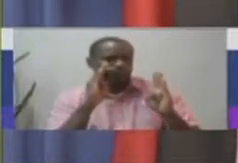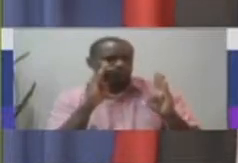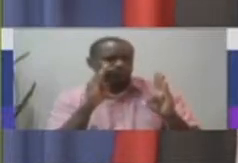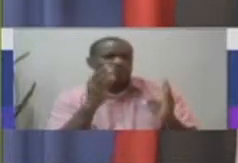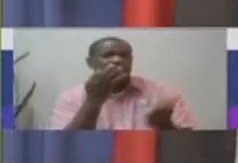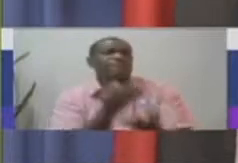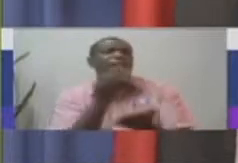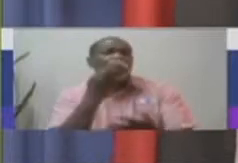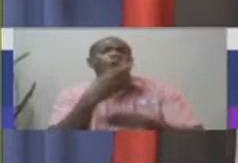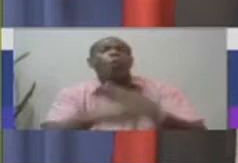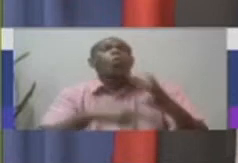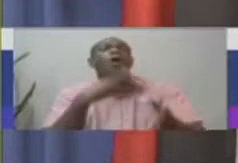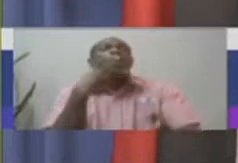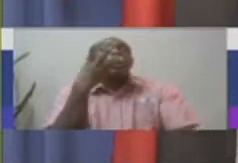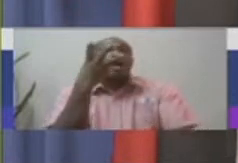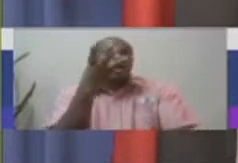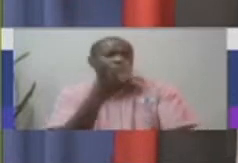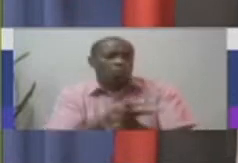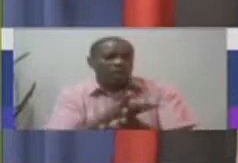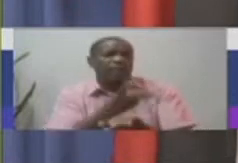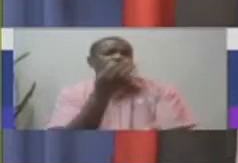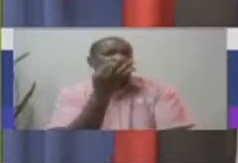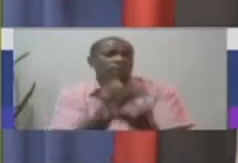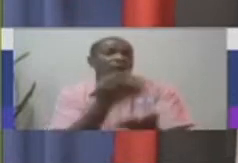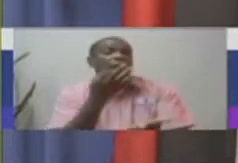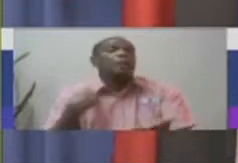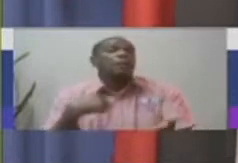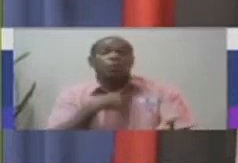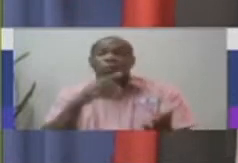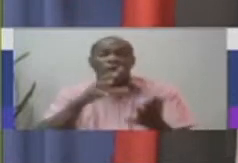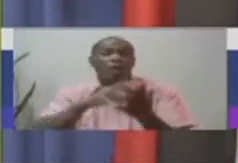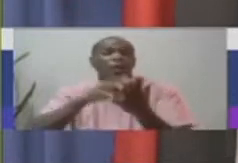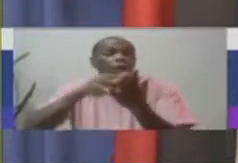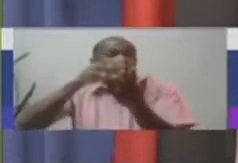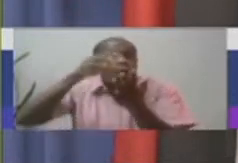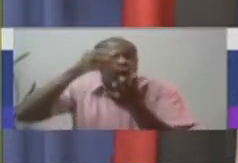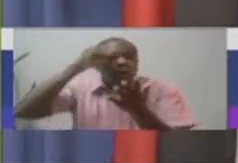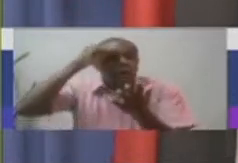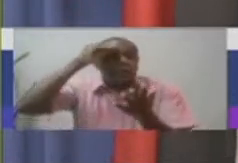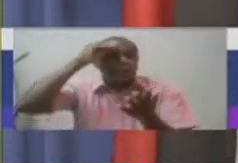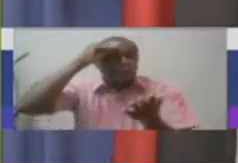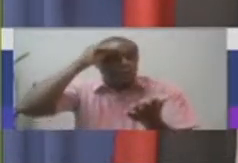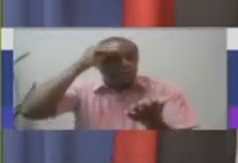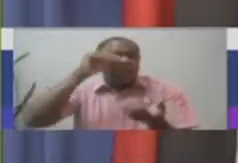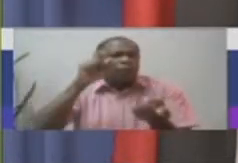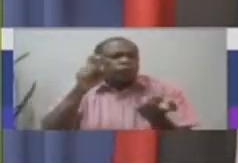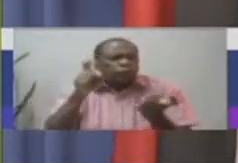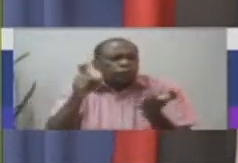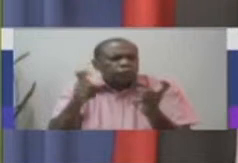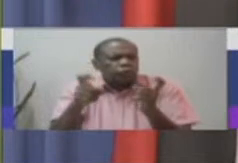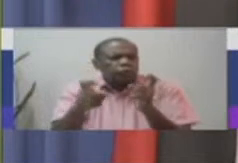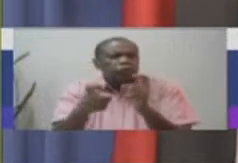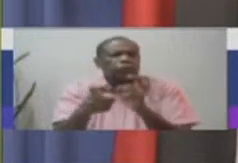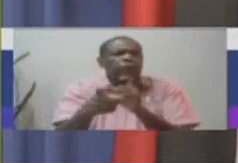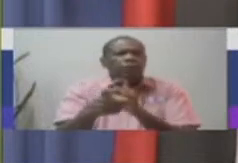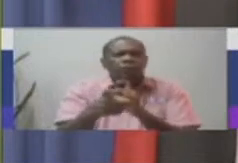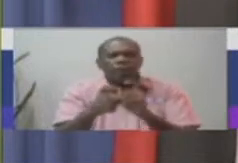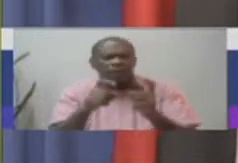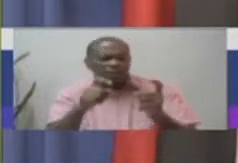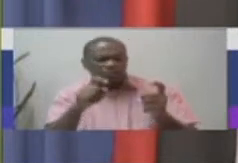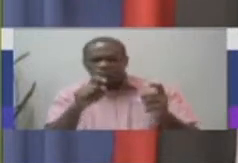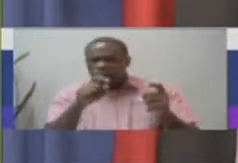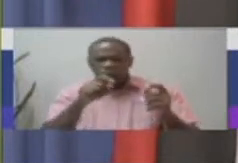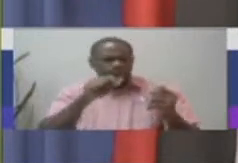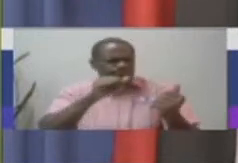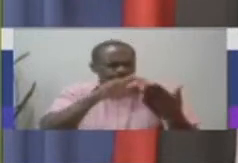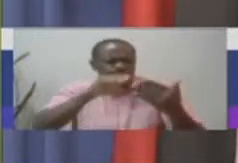fact, that we are learning, adjusting, and treating with this virus on a daily